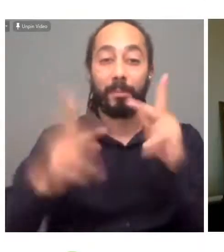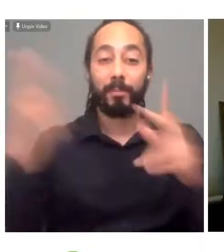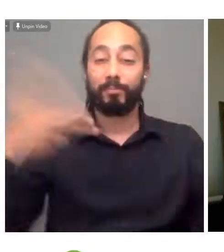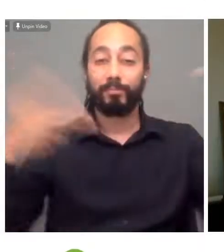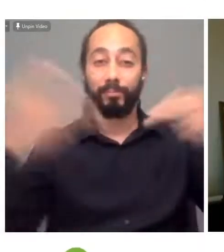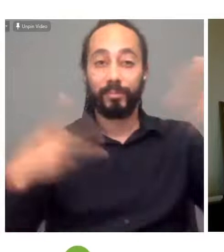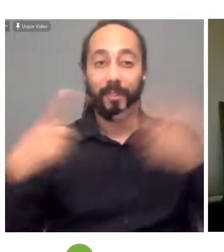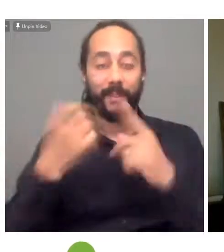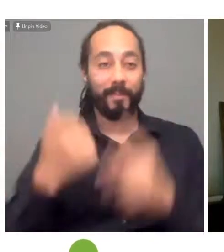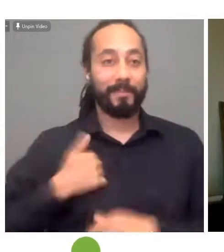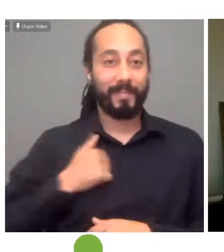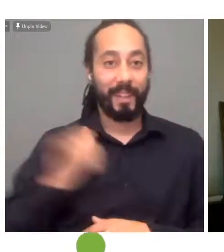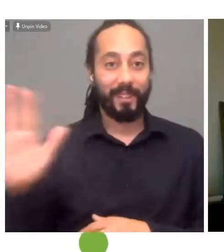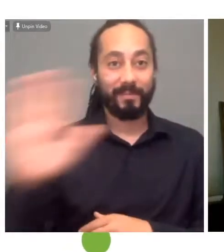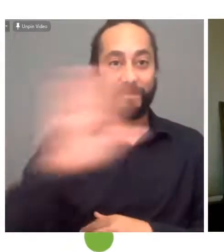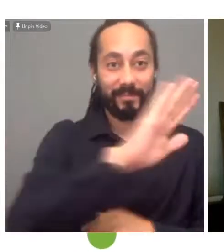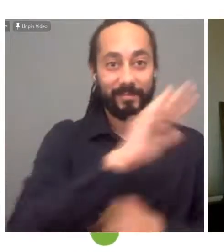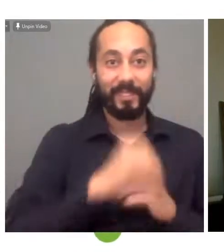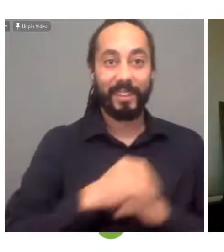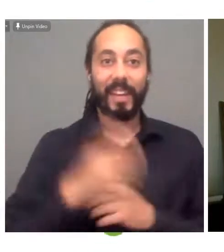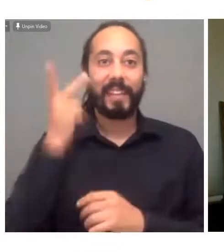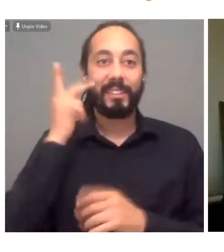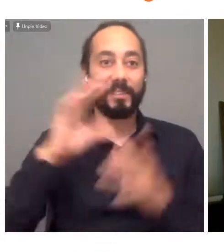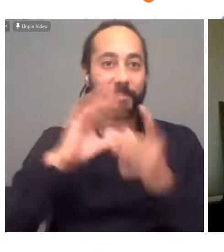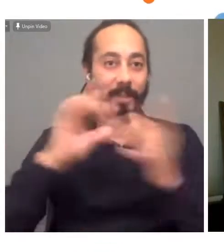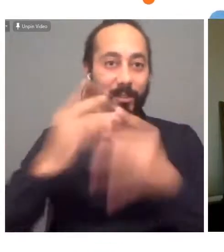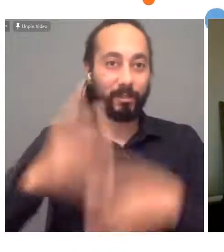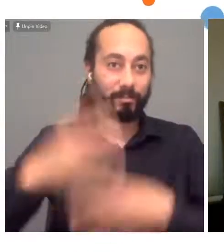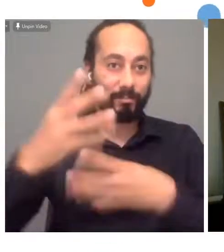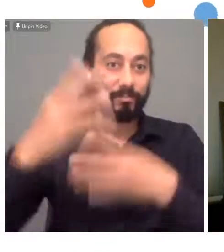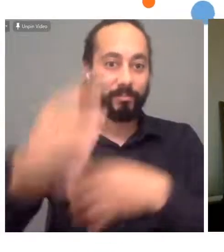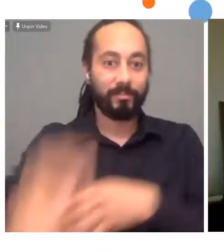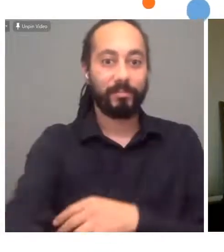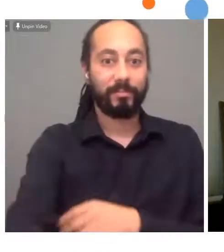see your messages coming through. We're at